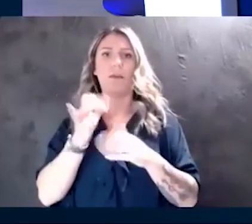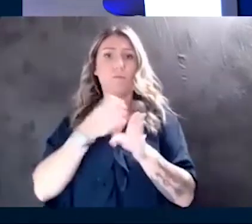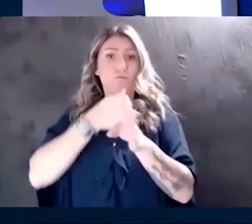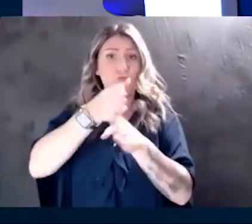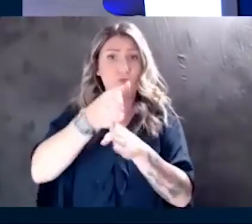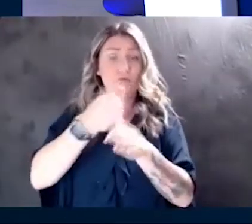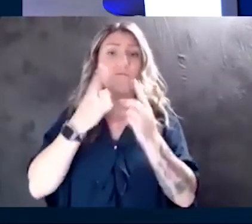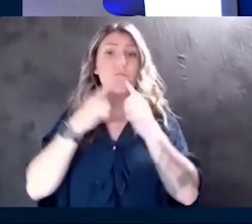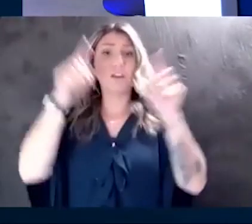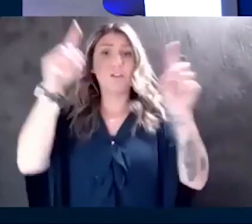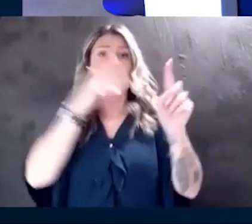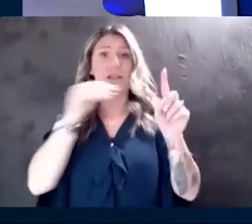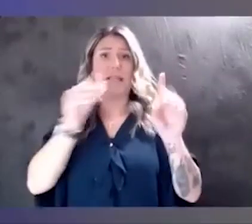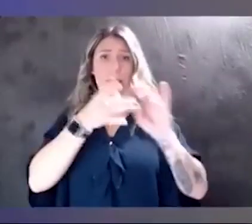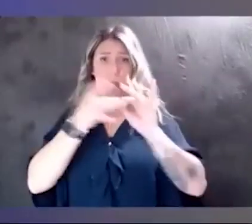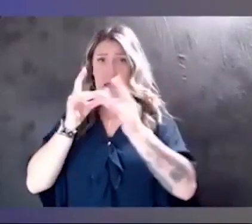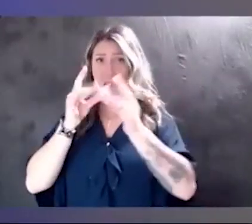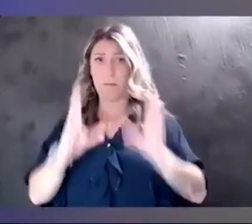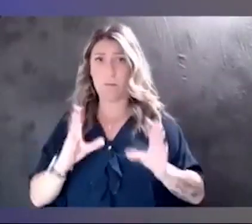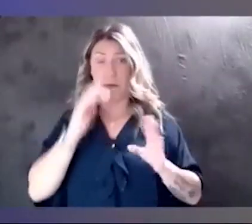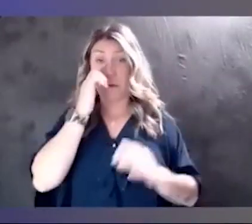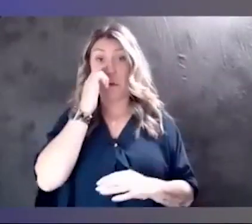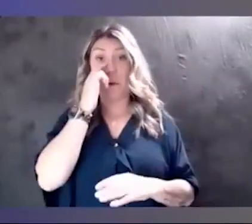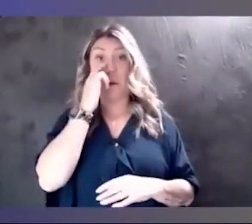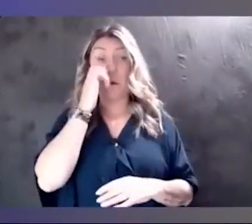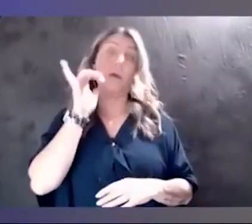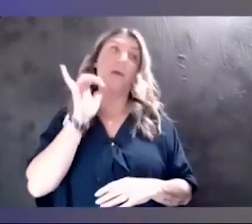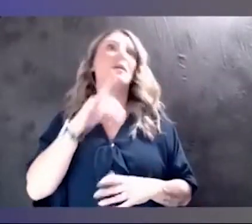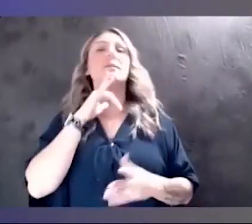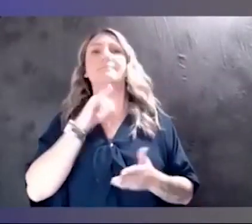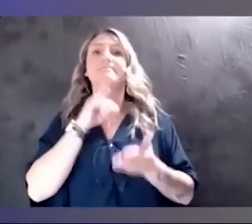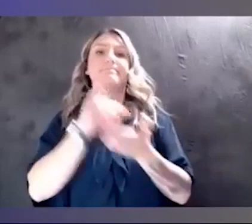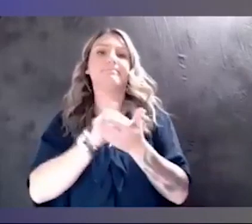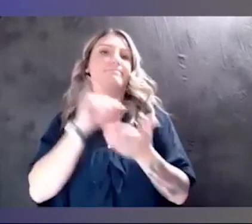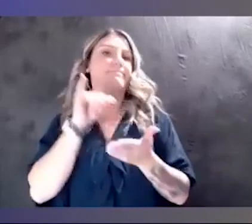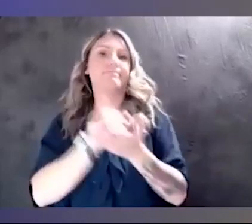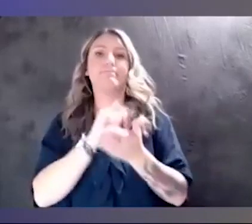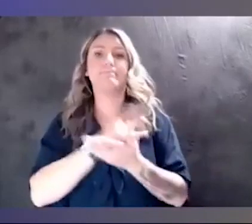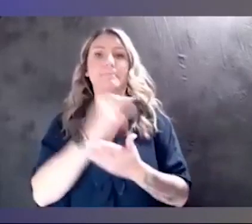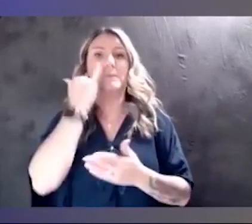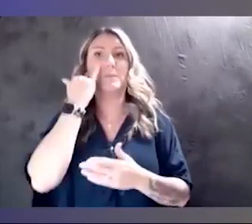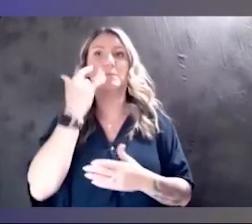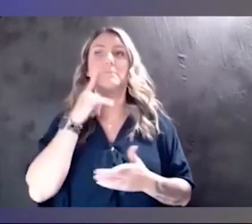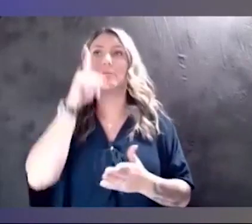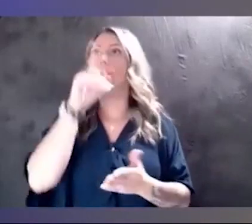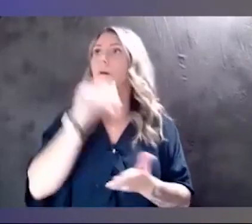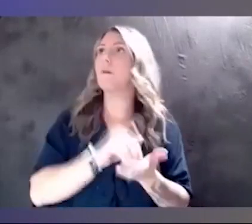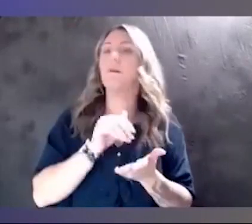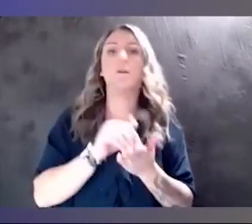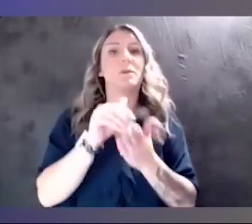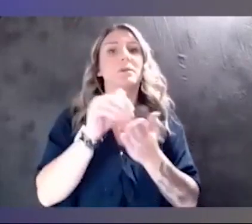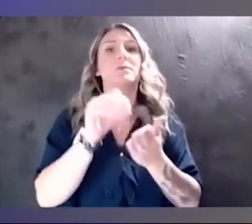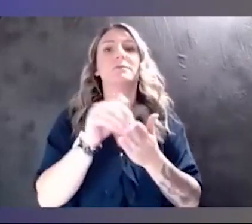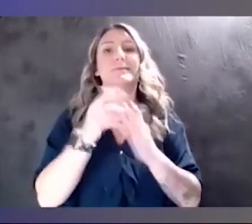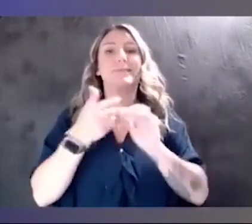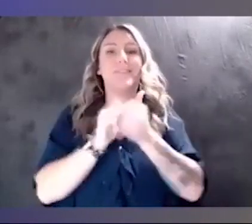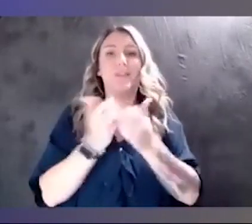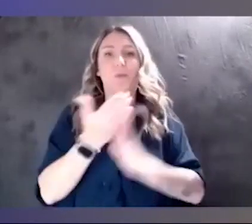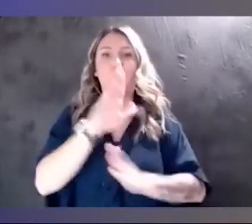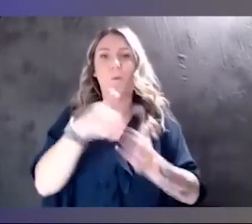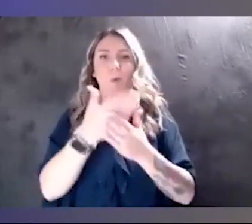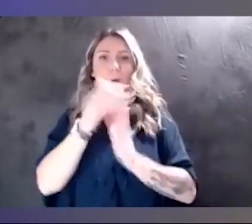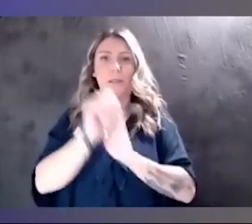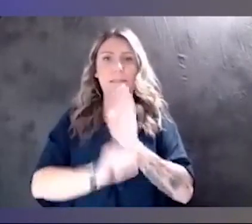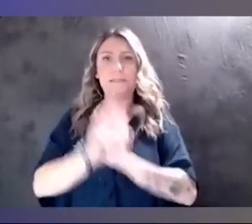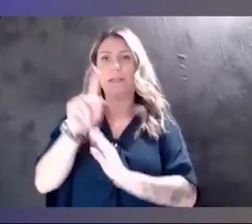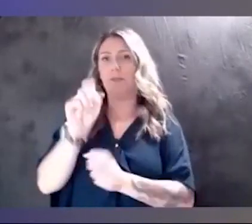are doing? Logistically, that's impossible when you think about the thousands of athletes throughout the state of Kansas in different counties. You know,